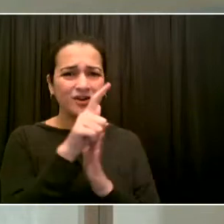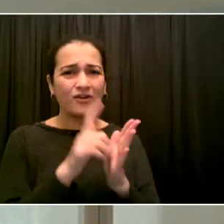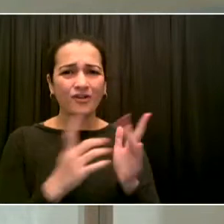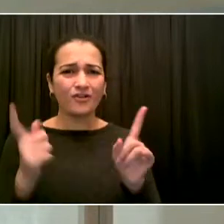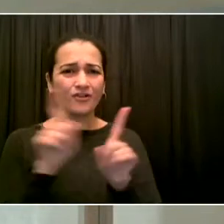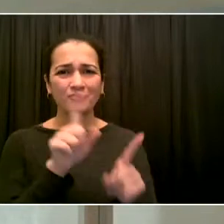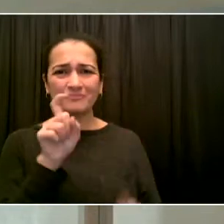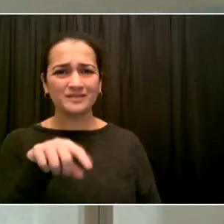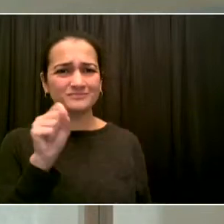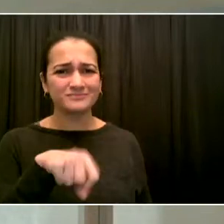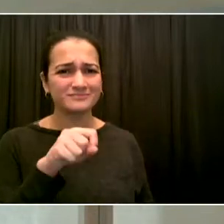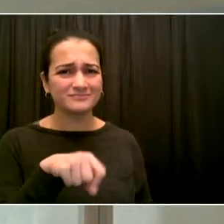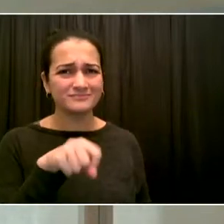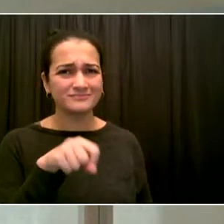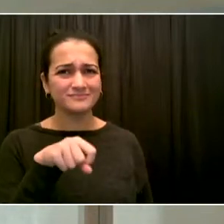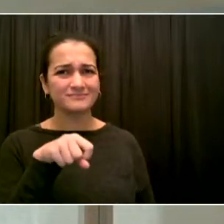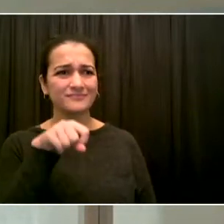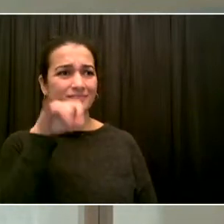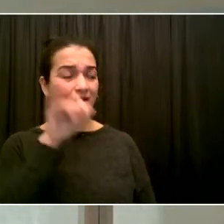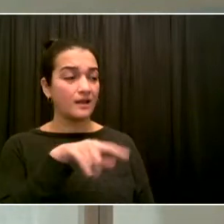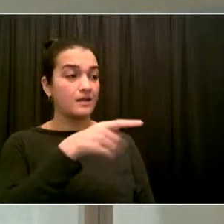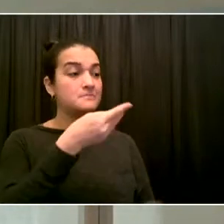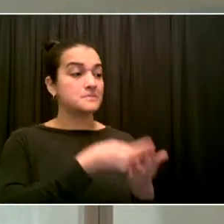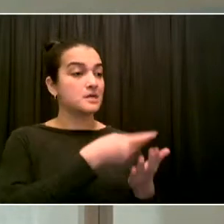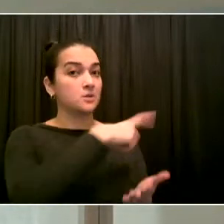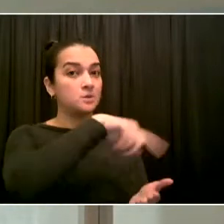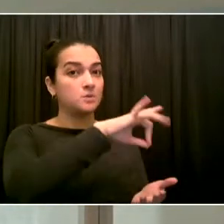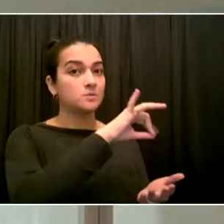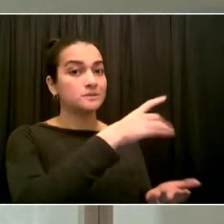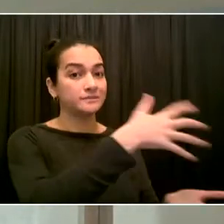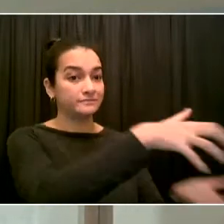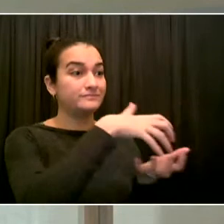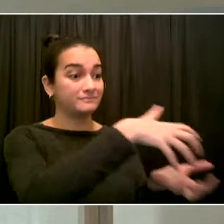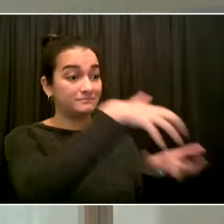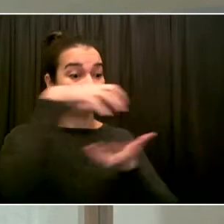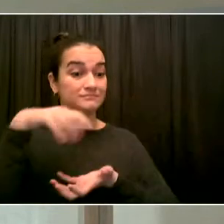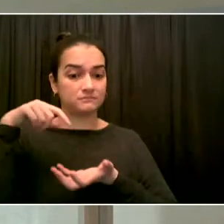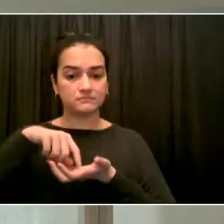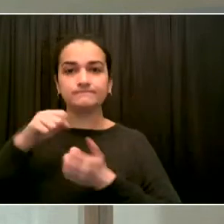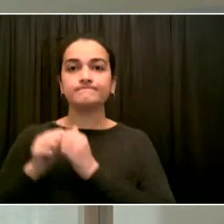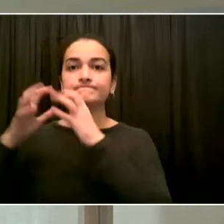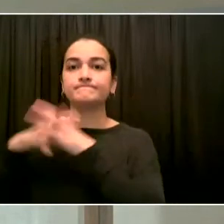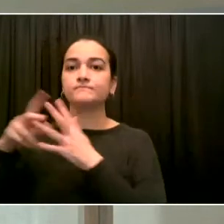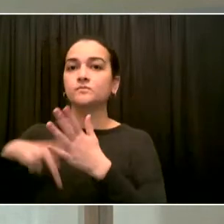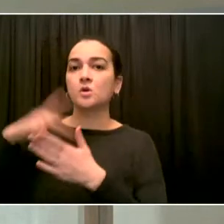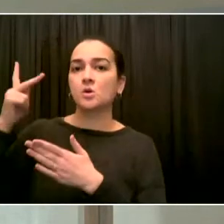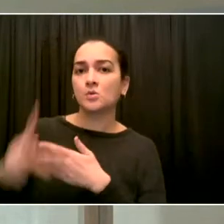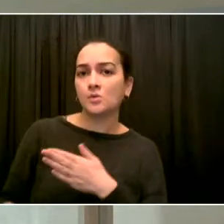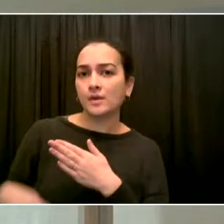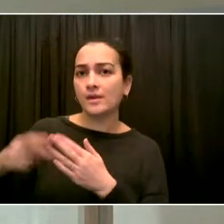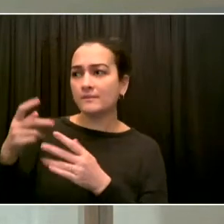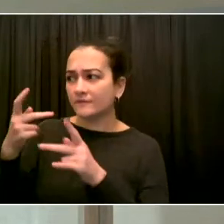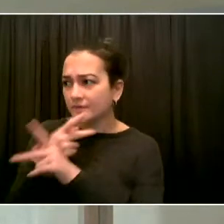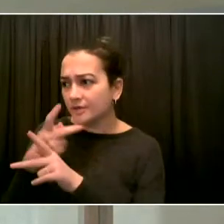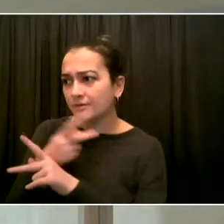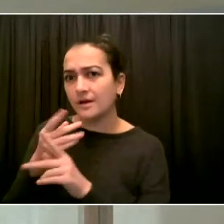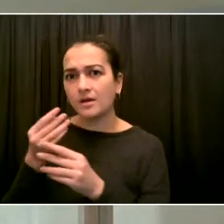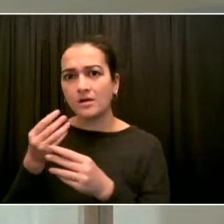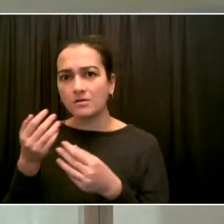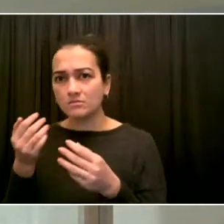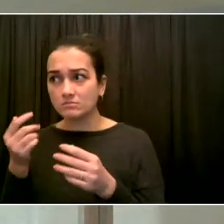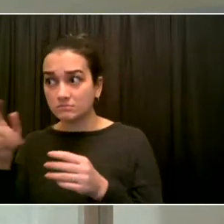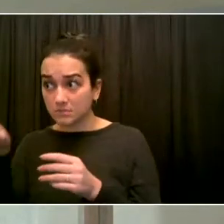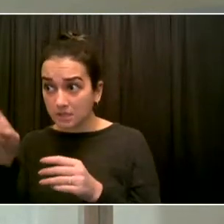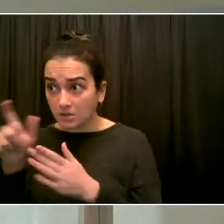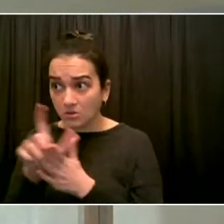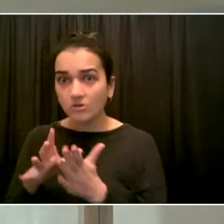providing more legal representation. And then that culminated in the 2017 First in the Nation Right to Counsel law. I see that